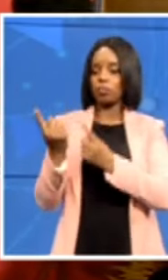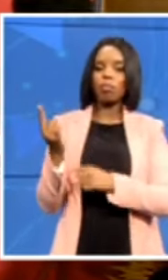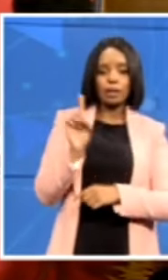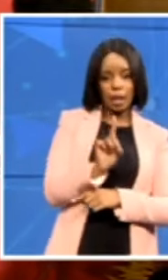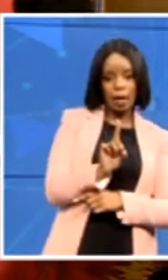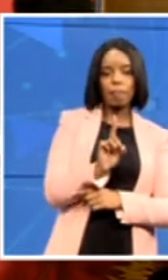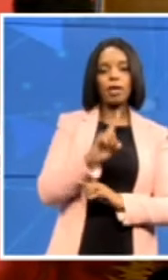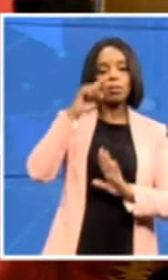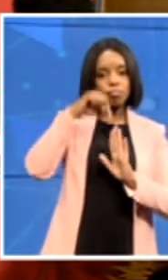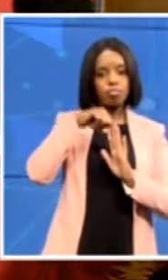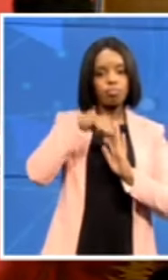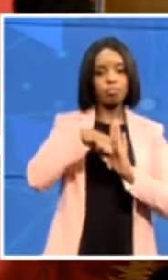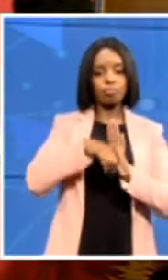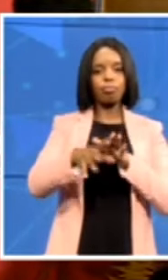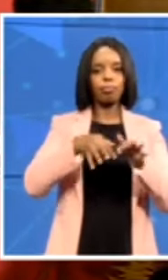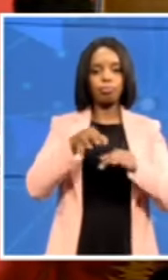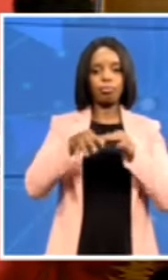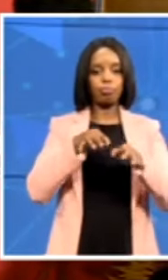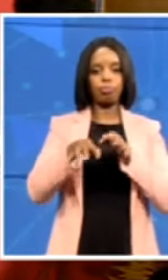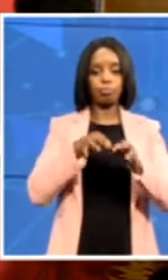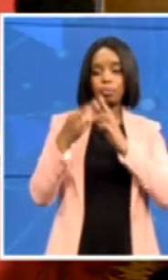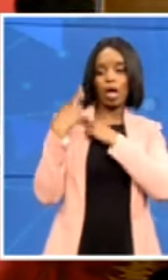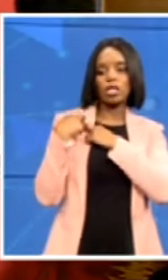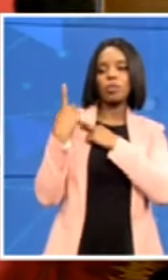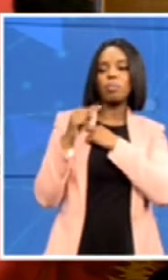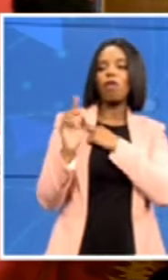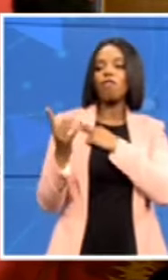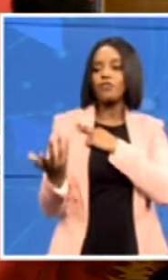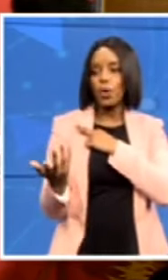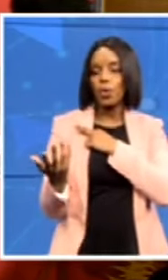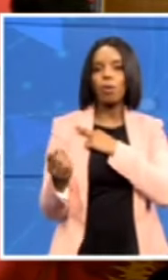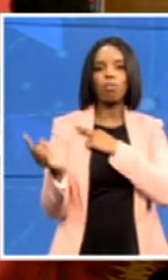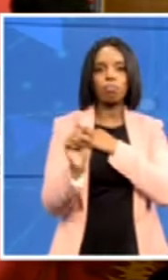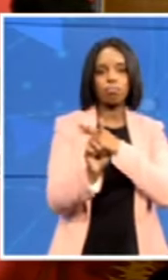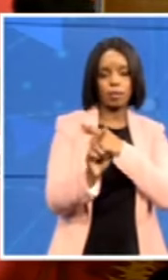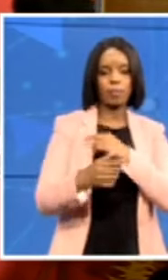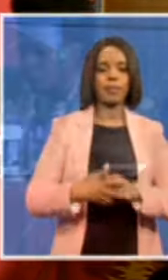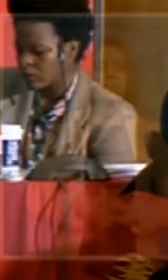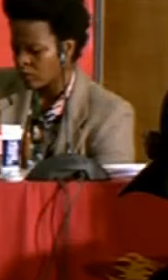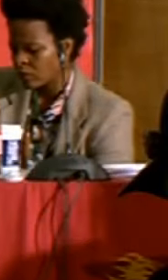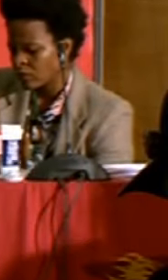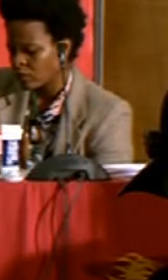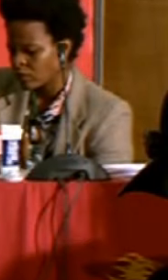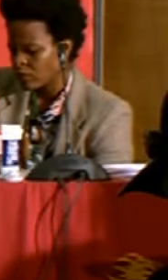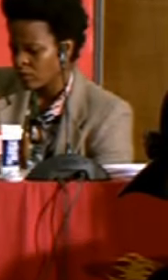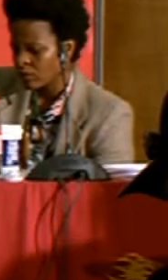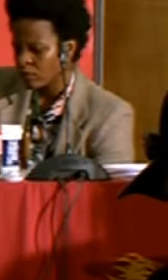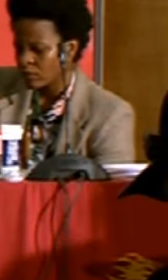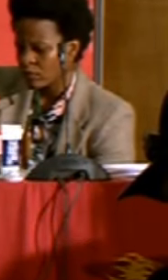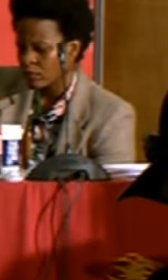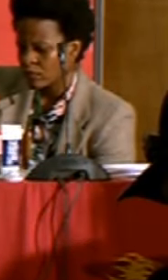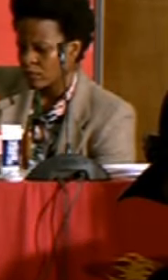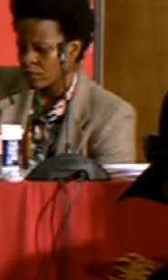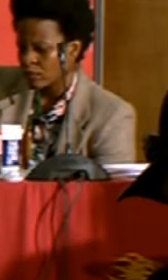for. No, thank you, Minister. Is there a reason why Minister Ndabeni